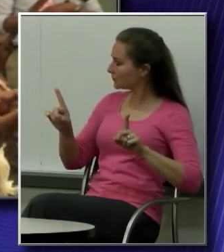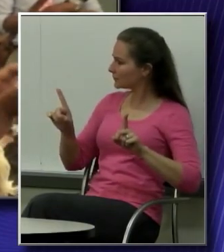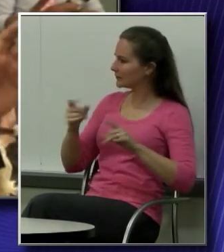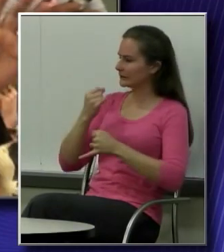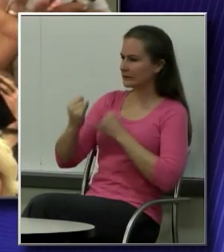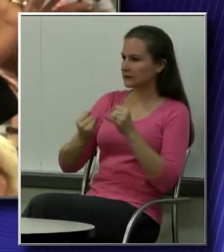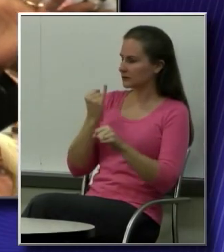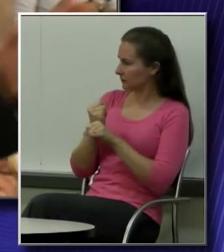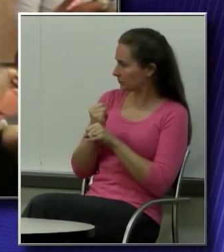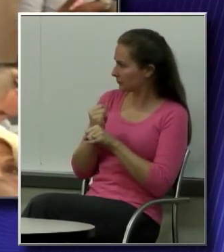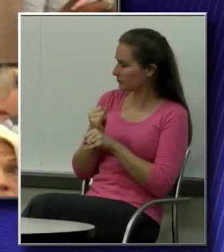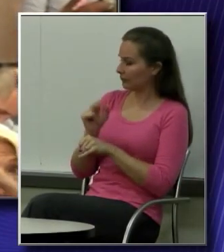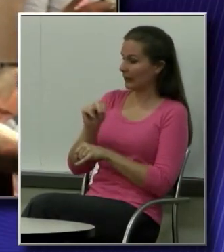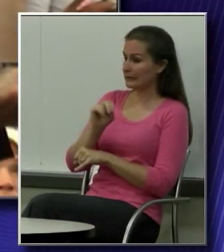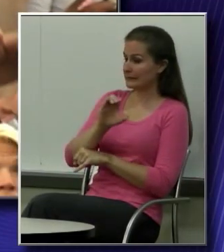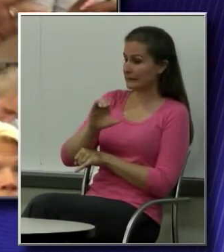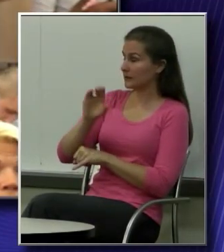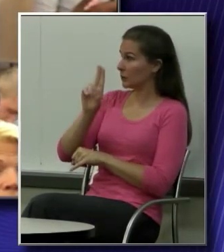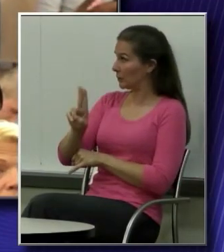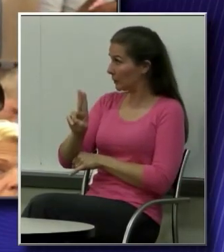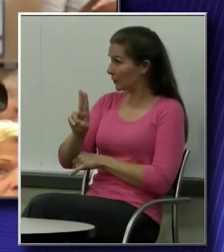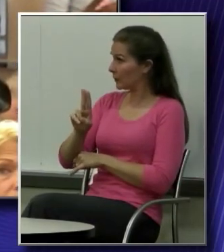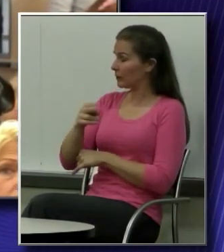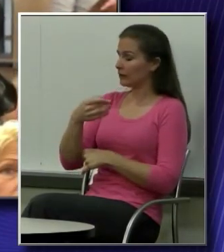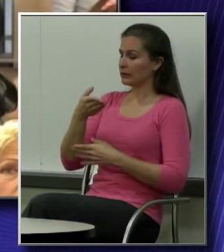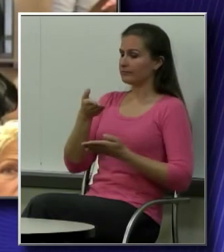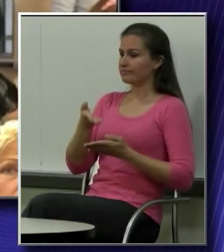institutions. NCCU is not